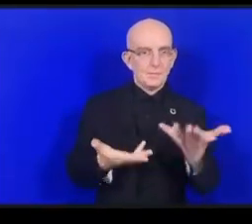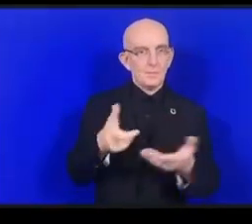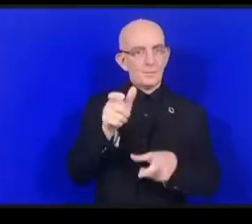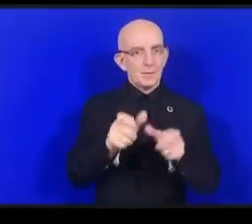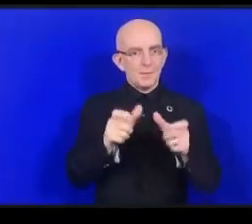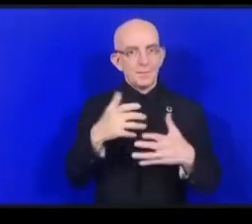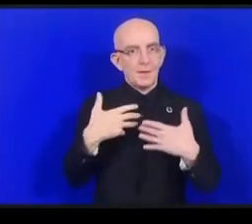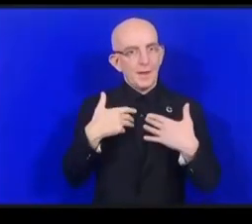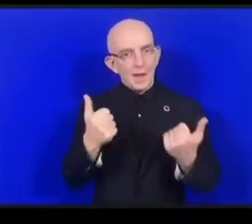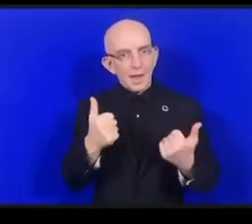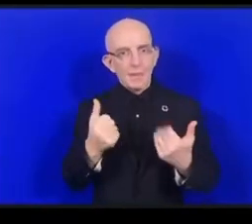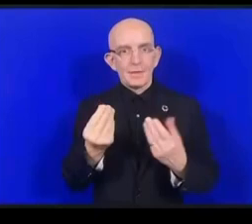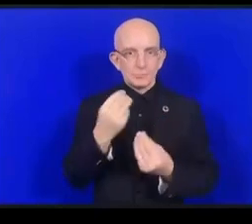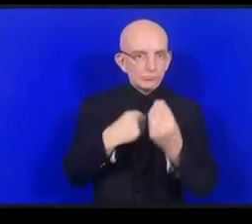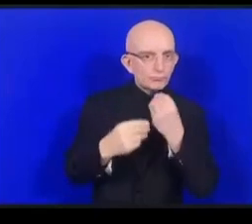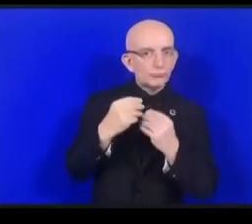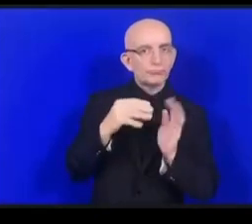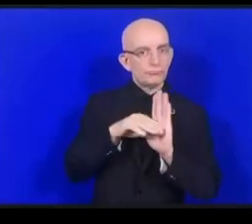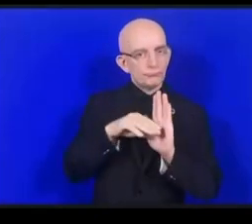energy,